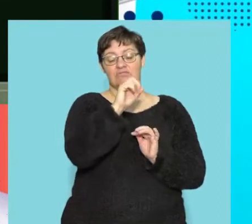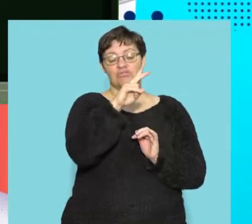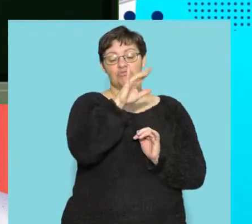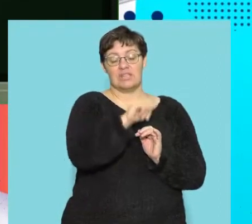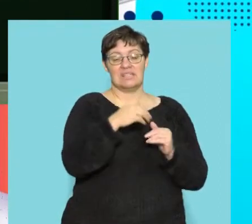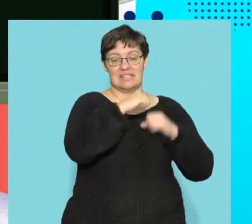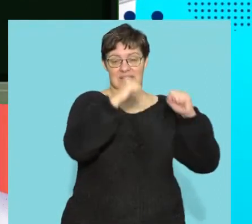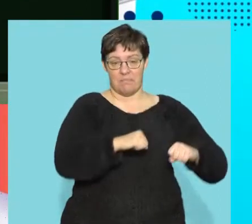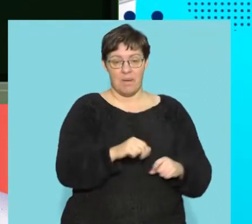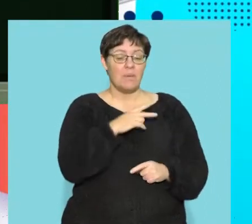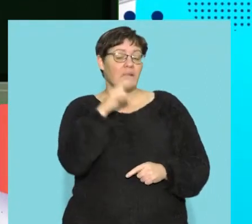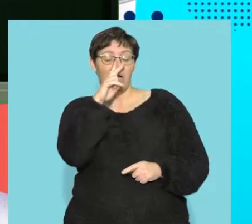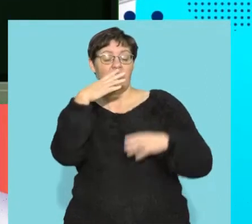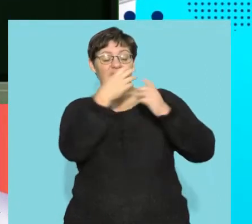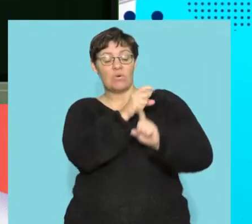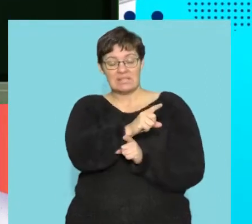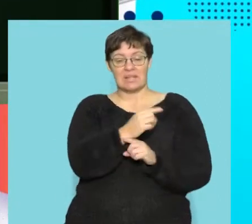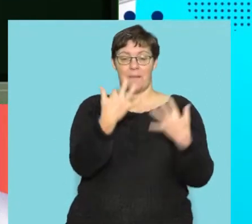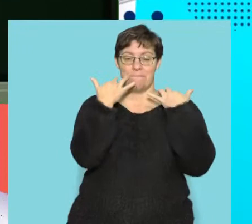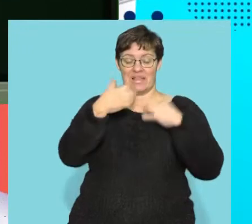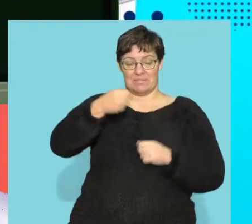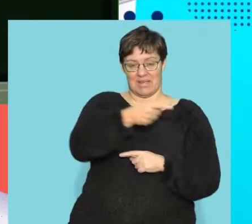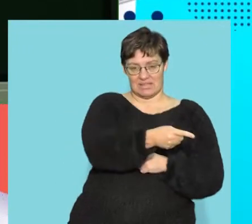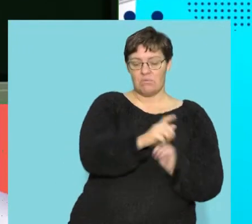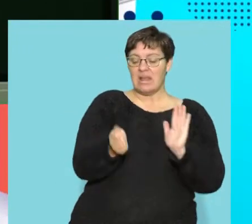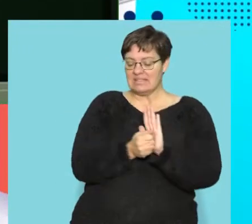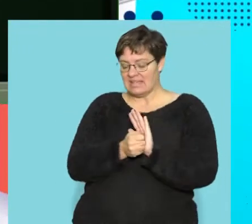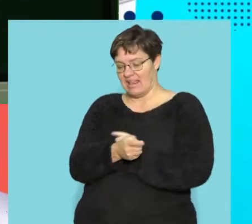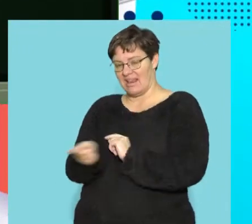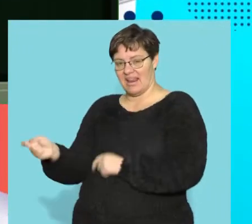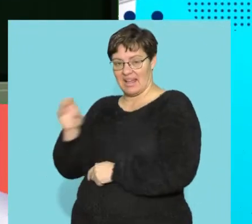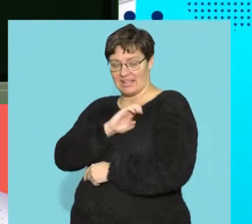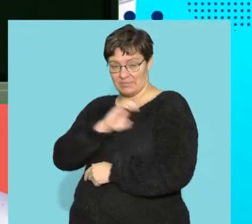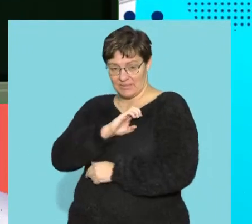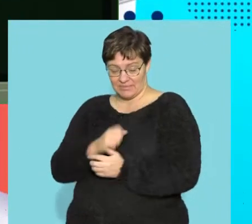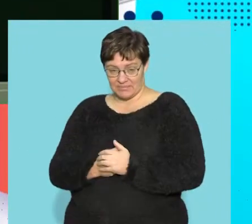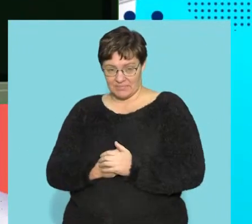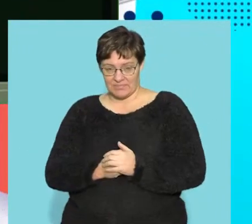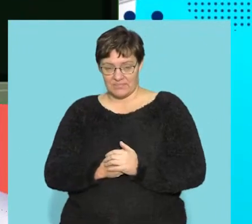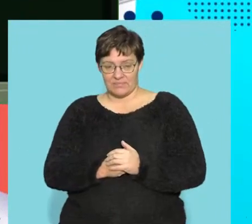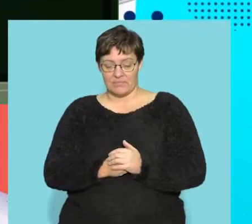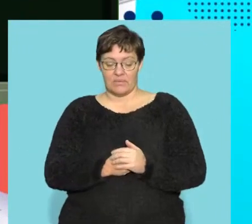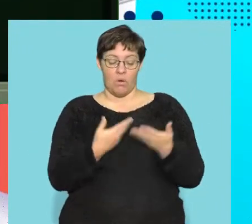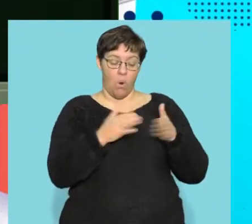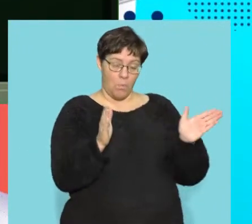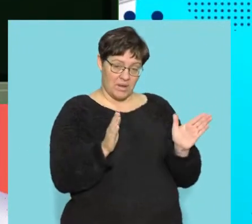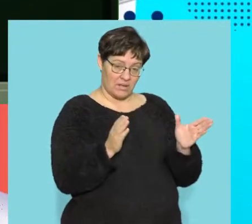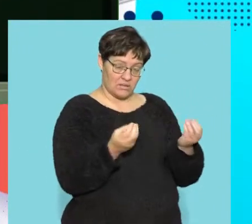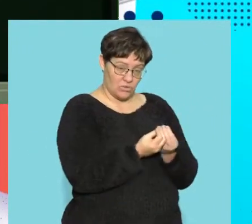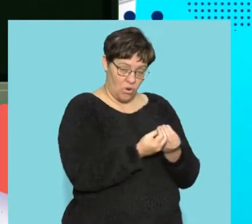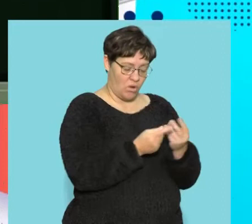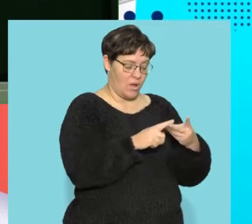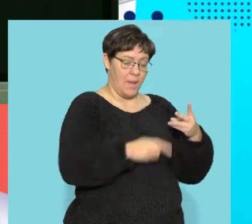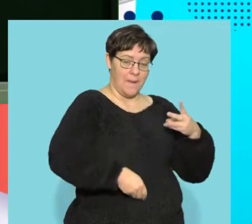bags that the business sells to its customers. So once again, opening stock plus purchases, look